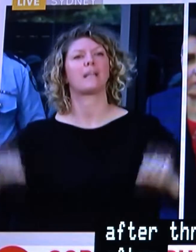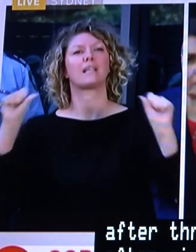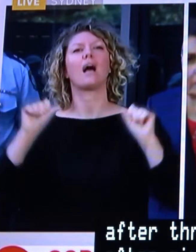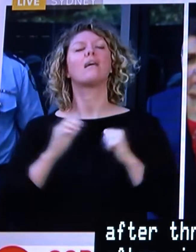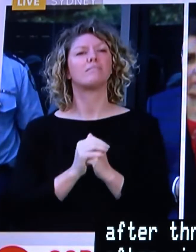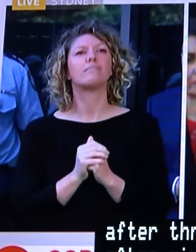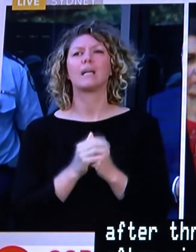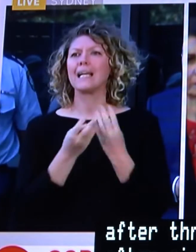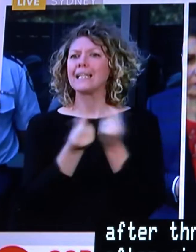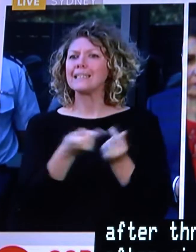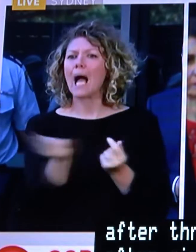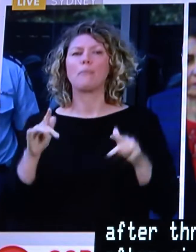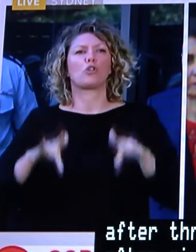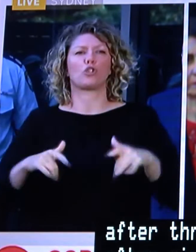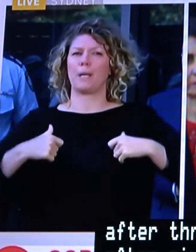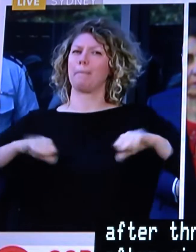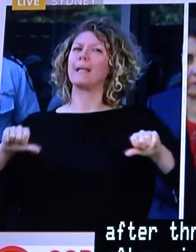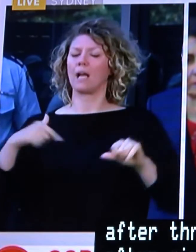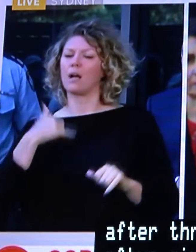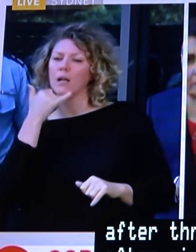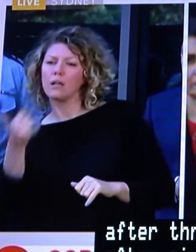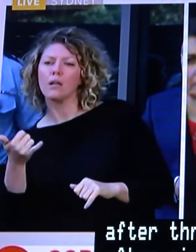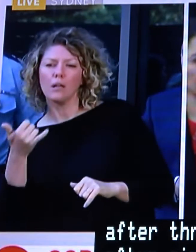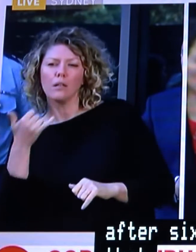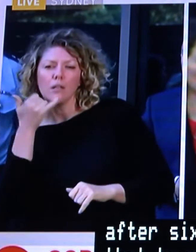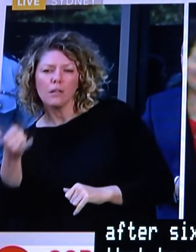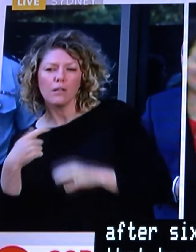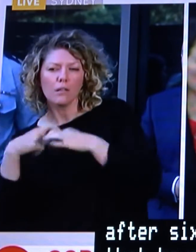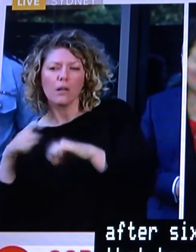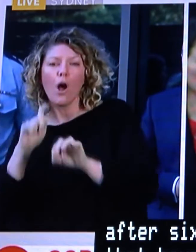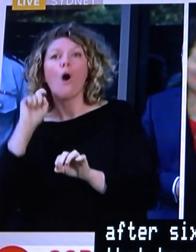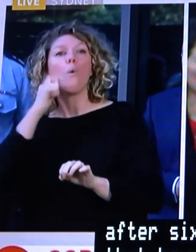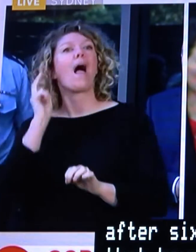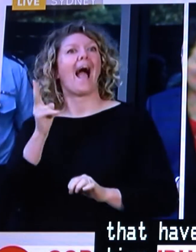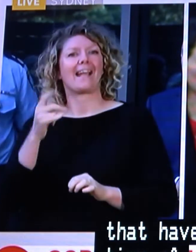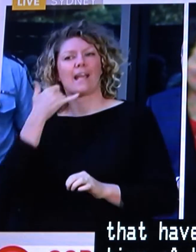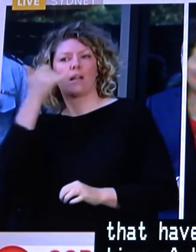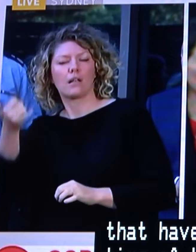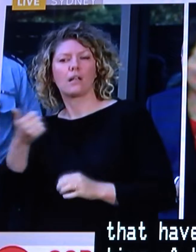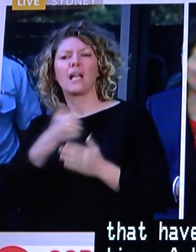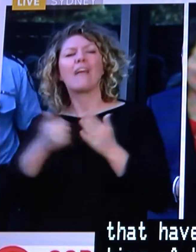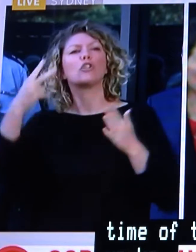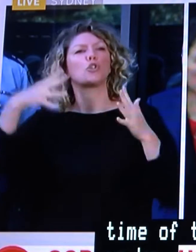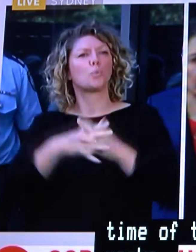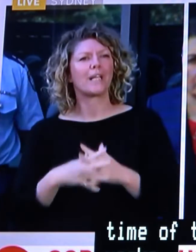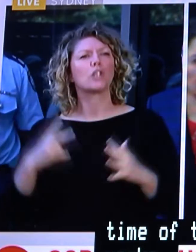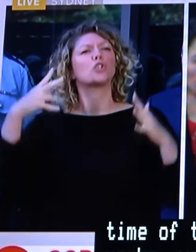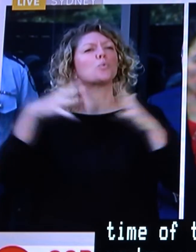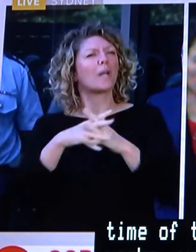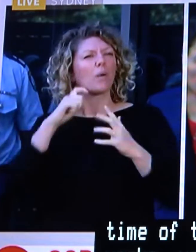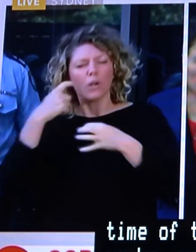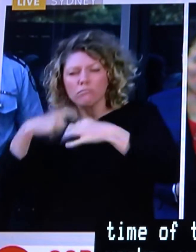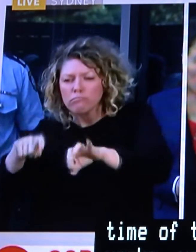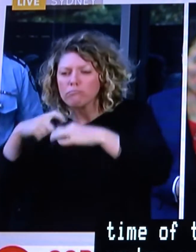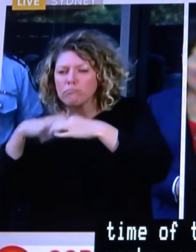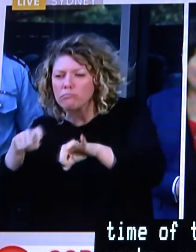that have not recovered yet at the time of the phone call at 3 weeks, we will be following them up at 2 weekly intervals, and our